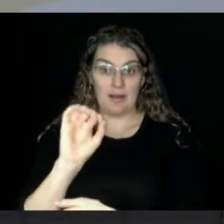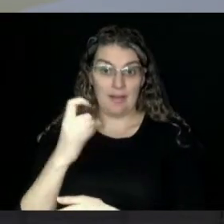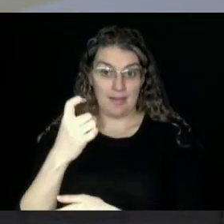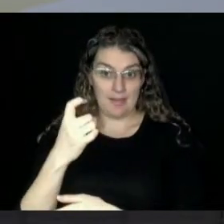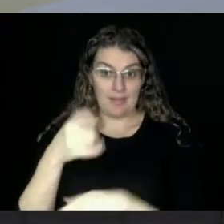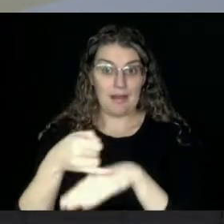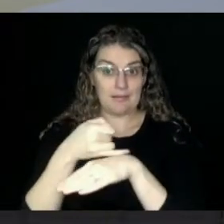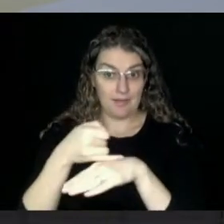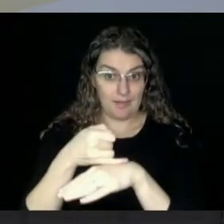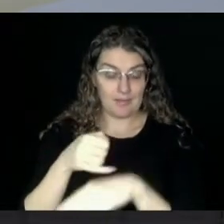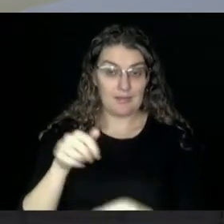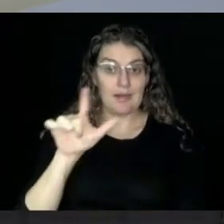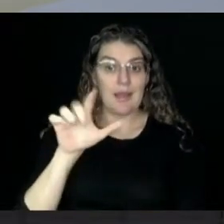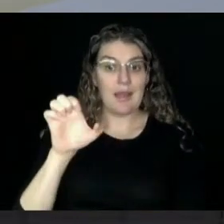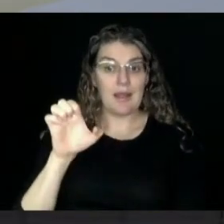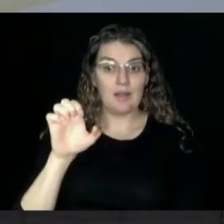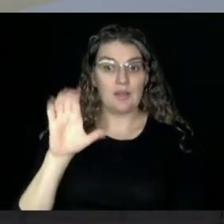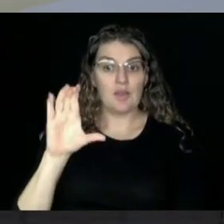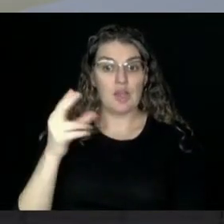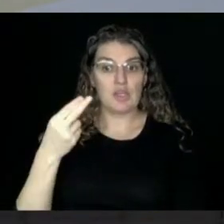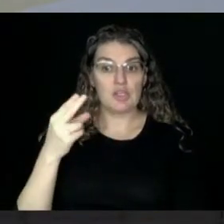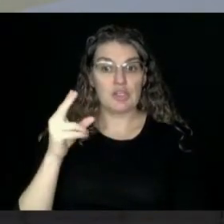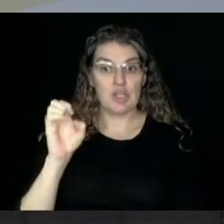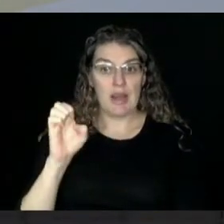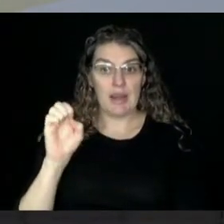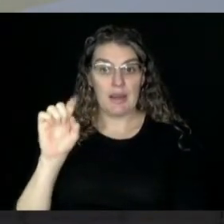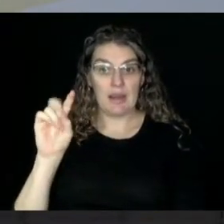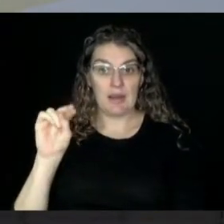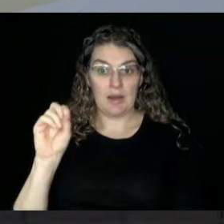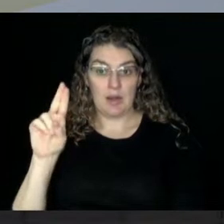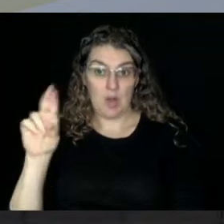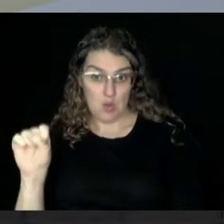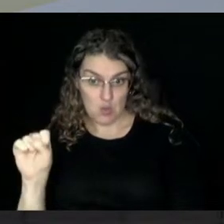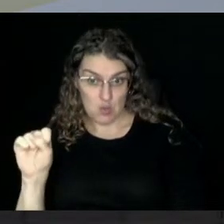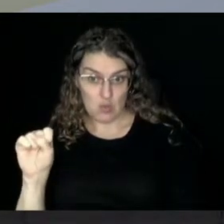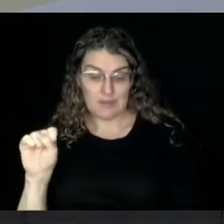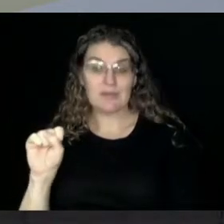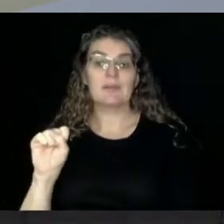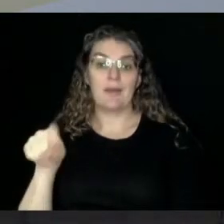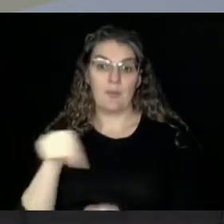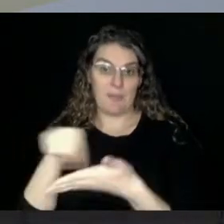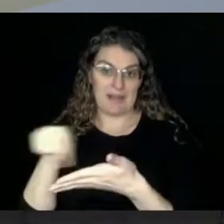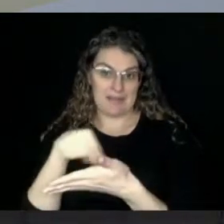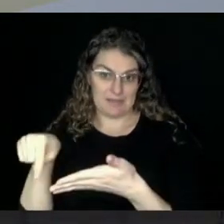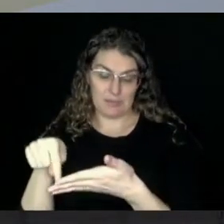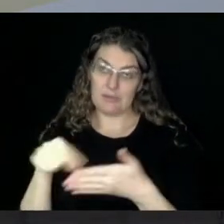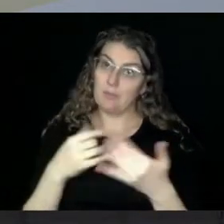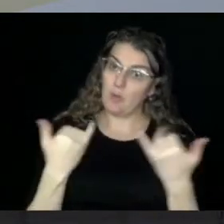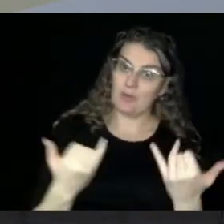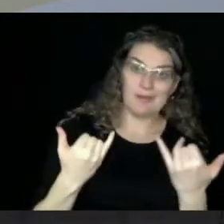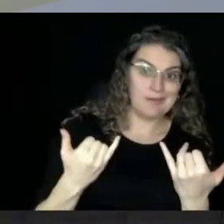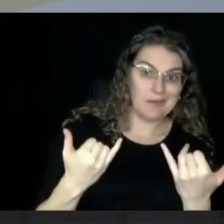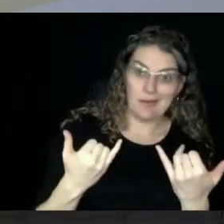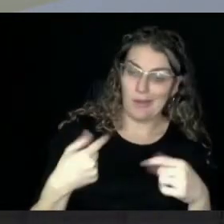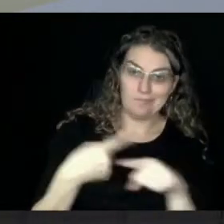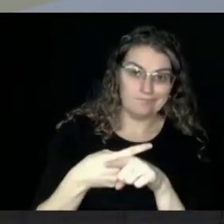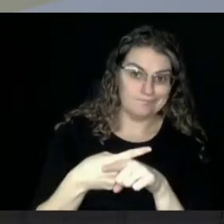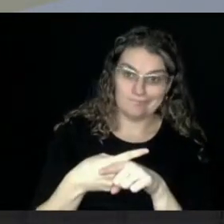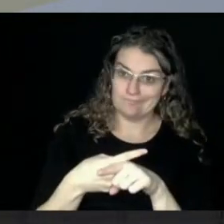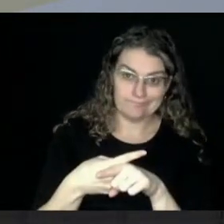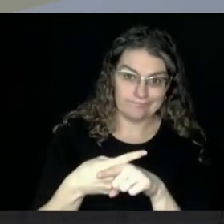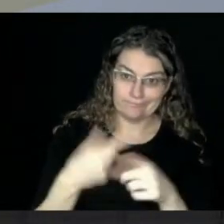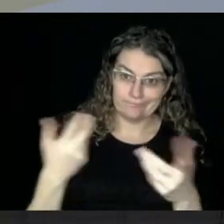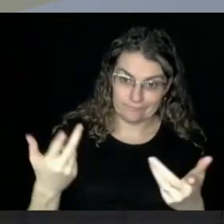Chenu will receive their second doses. As I mentioned, these clinics were scheduled for today. However, the weather did not